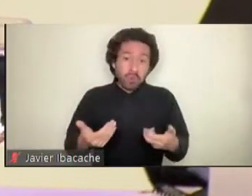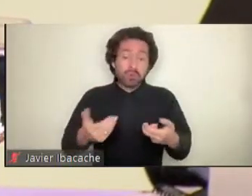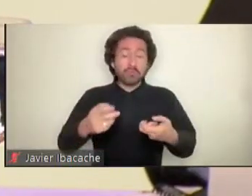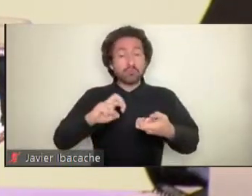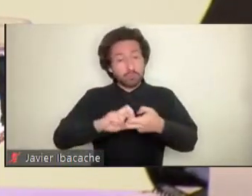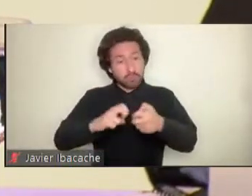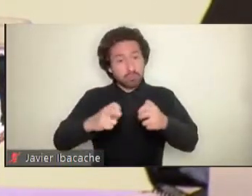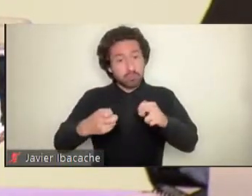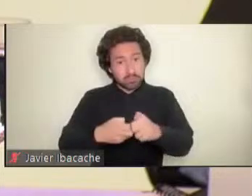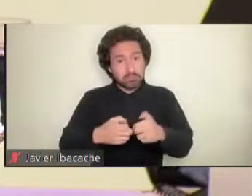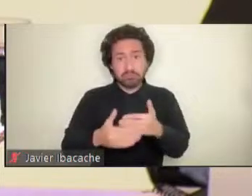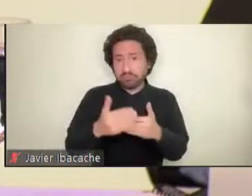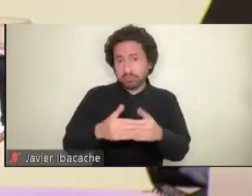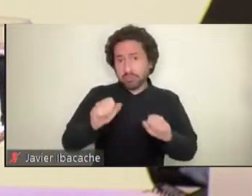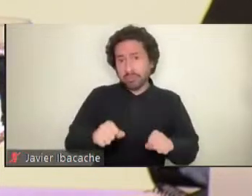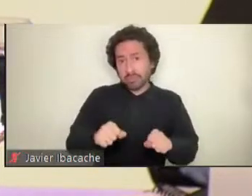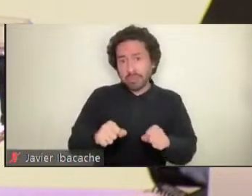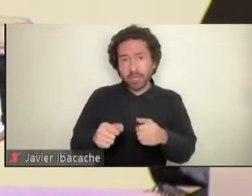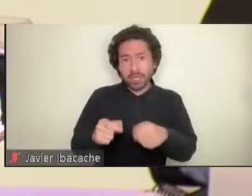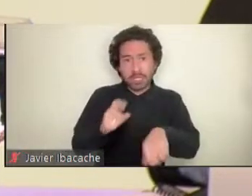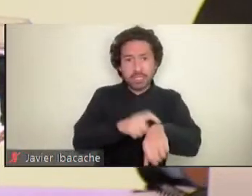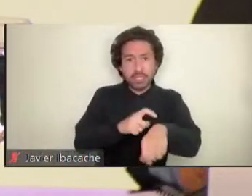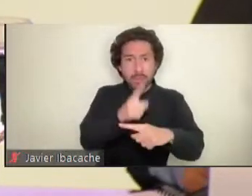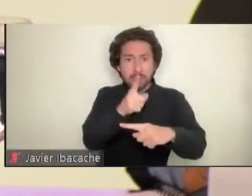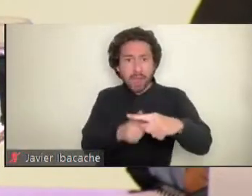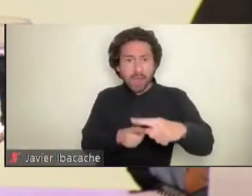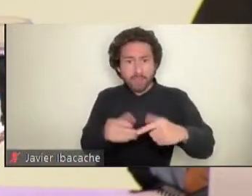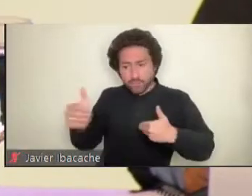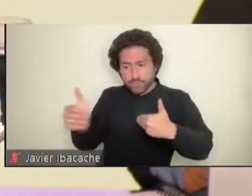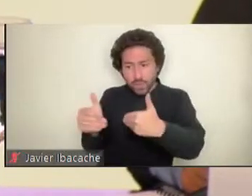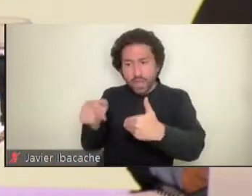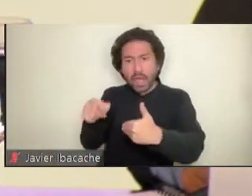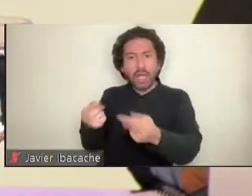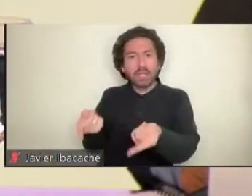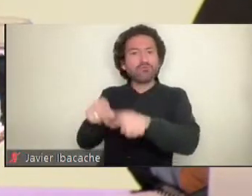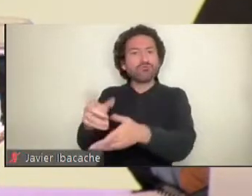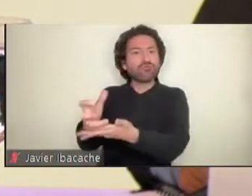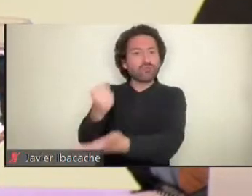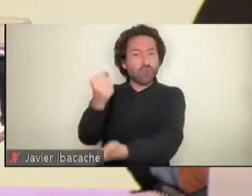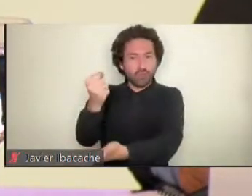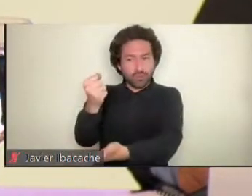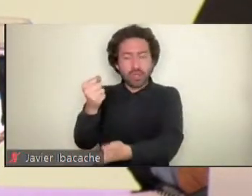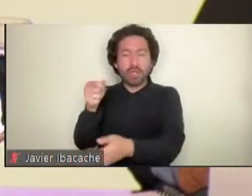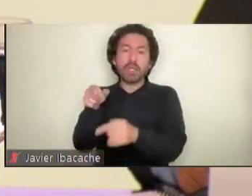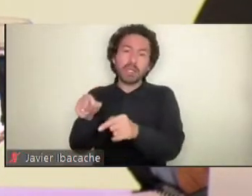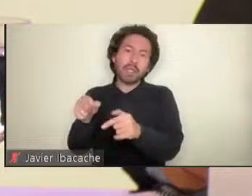maybe the more concrete challenges can be solved and